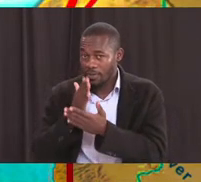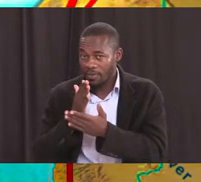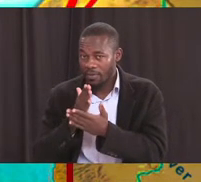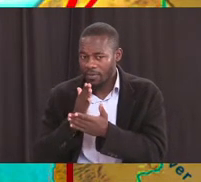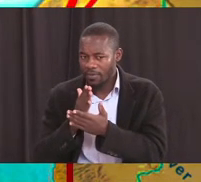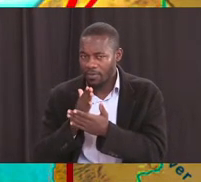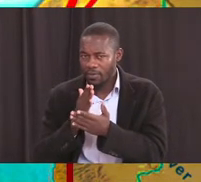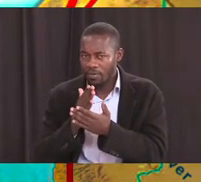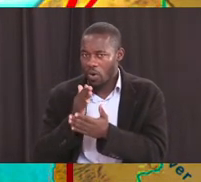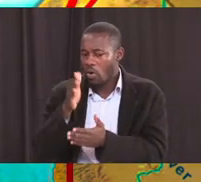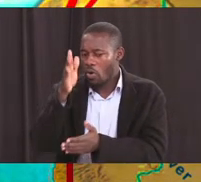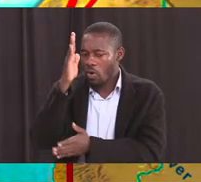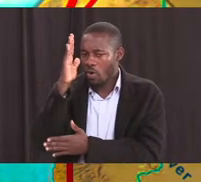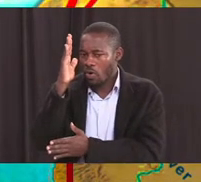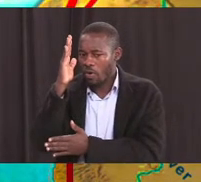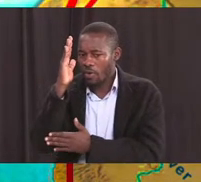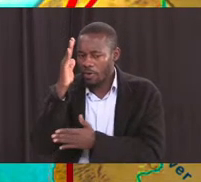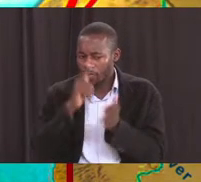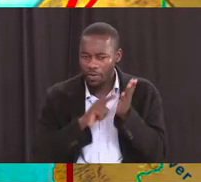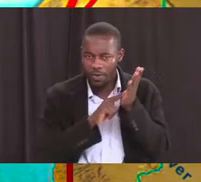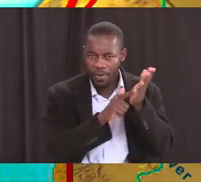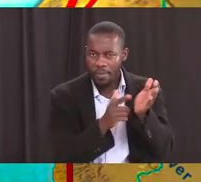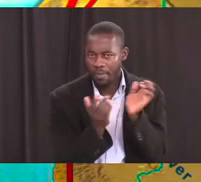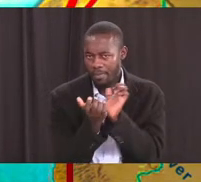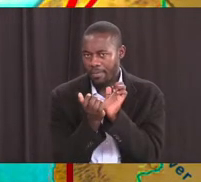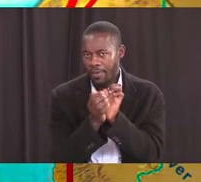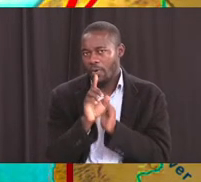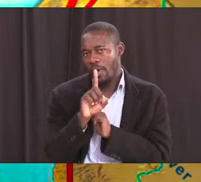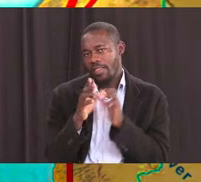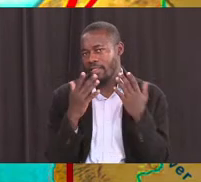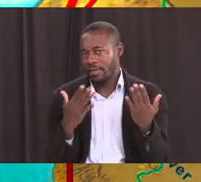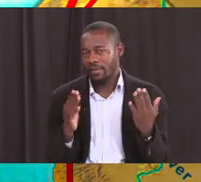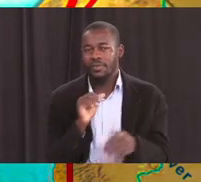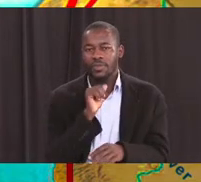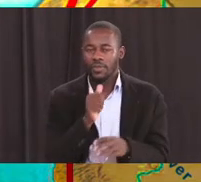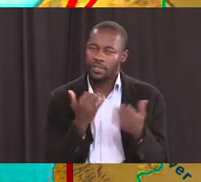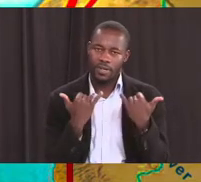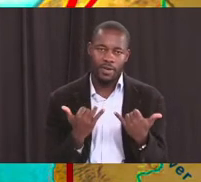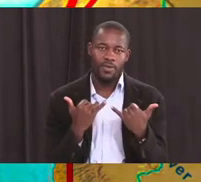God was telling Paul something at this moment. He was saying, not now.